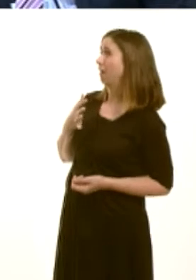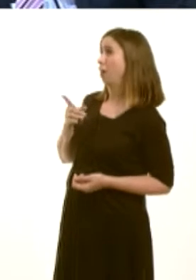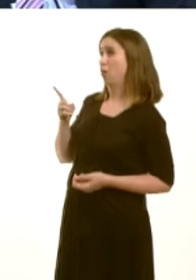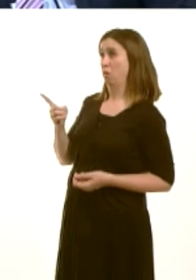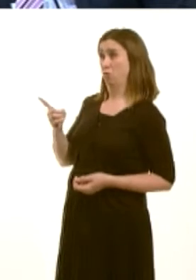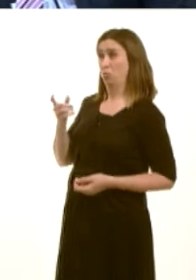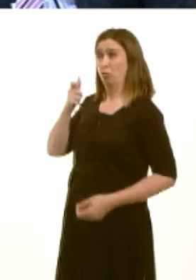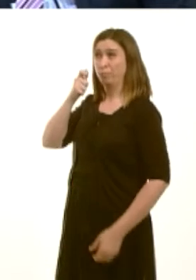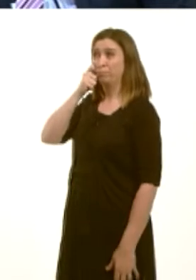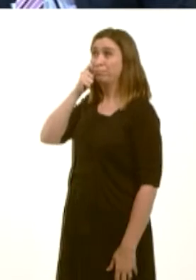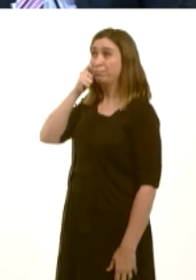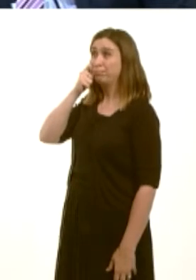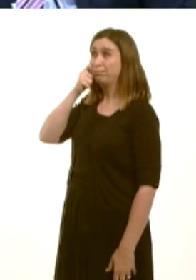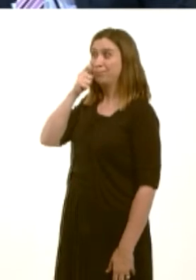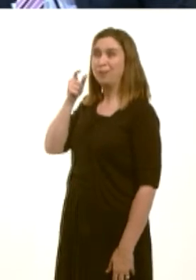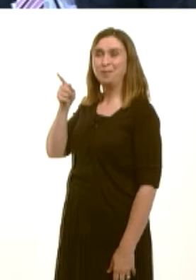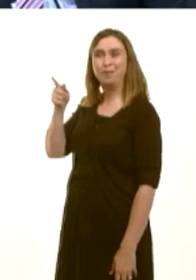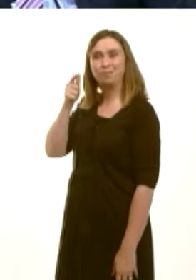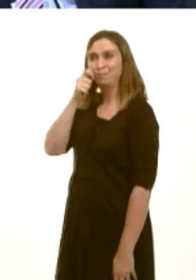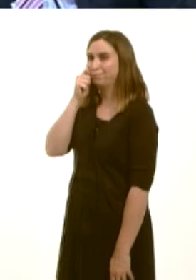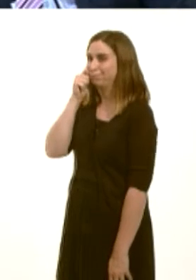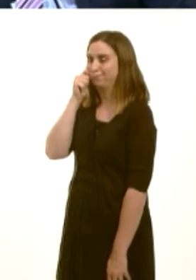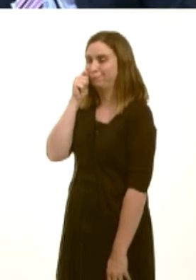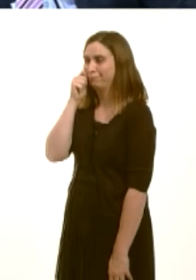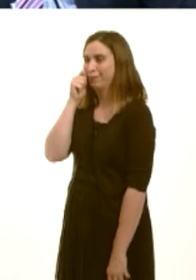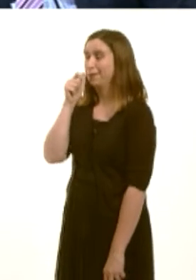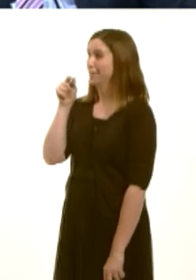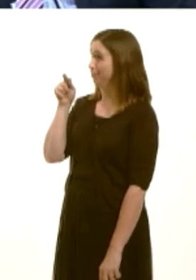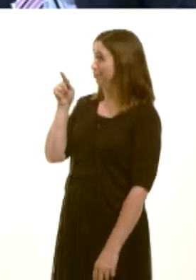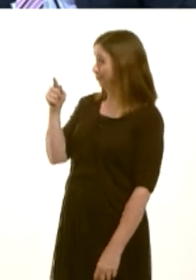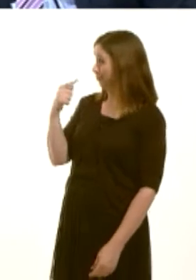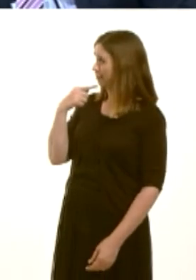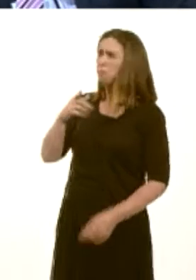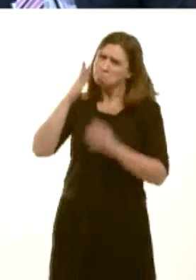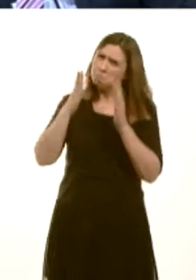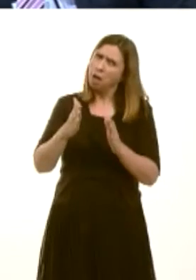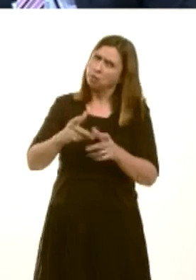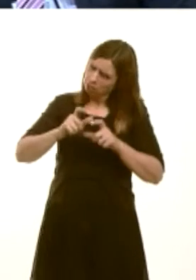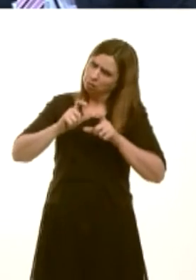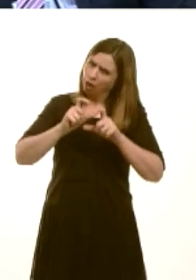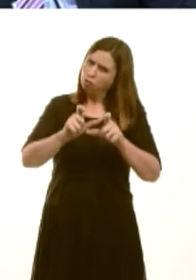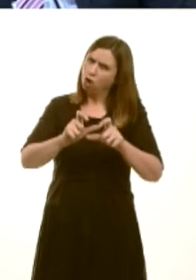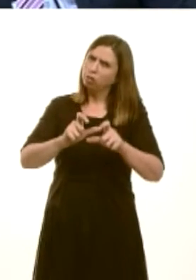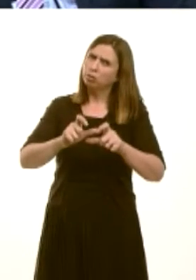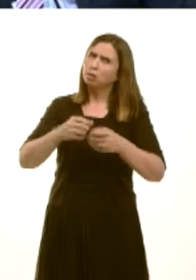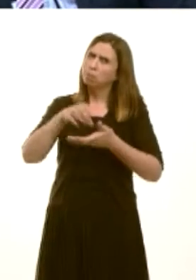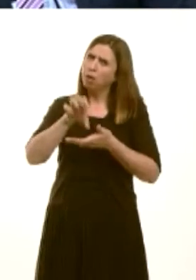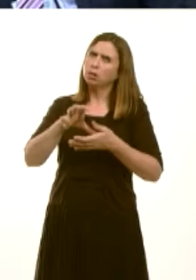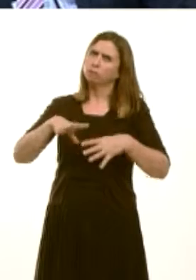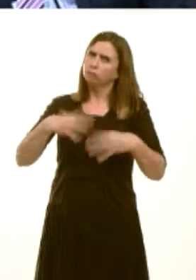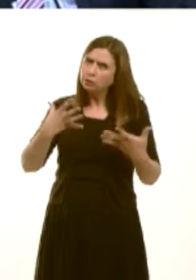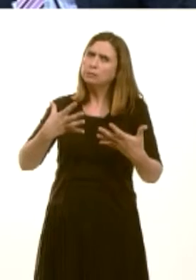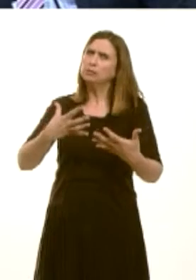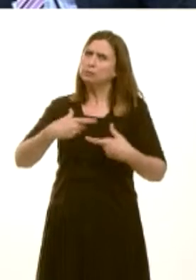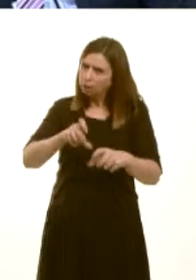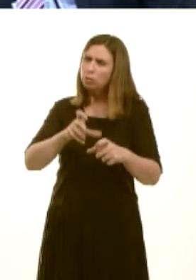neck to stand there and demand that we keep concessionary fares, which we will, incidentally, I can give him that assurance, when it was a